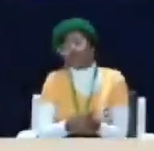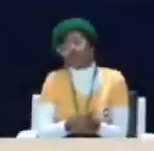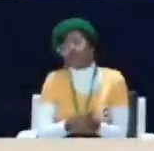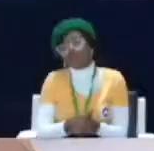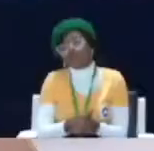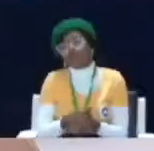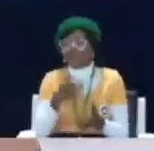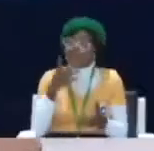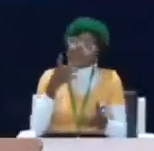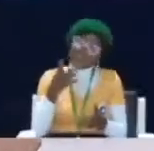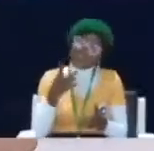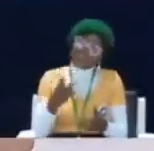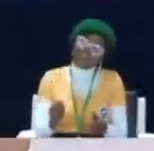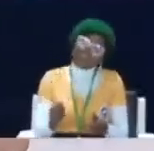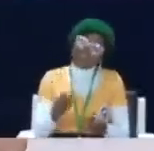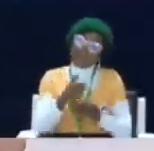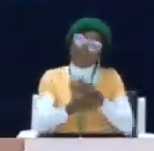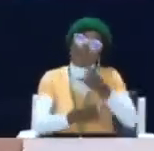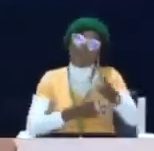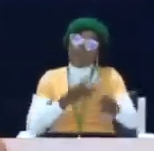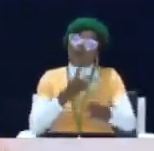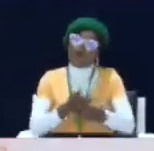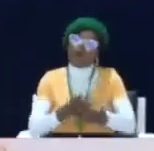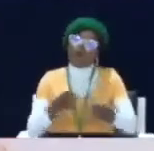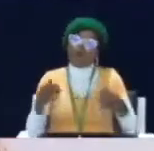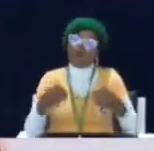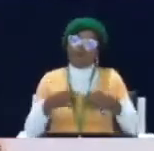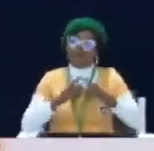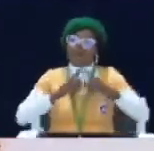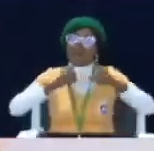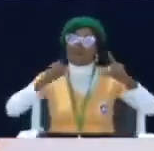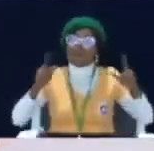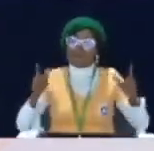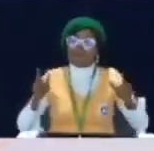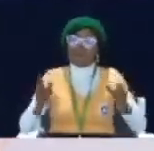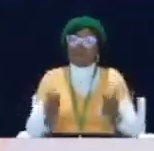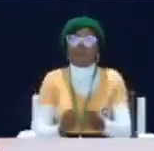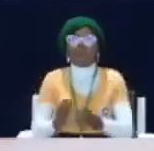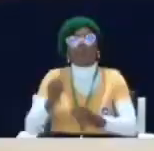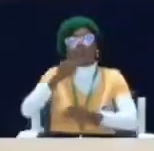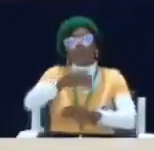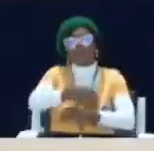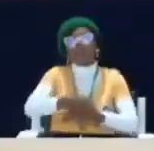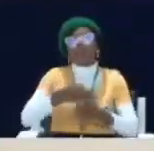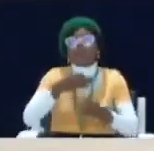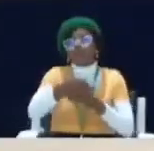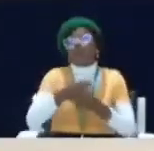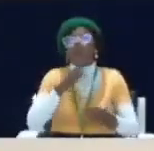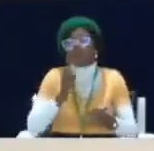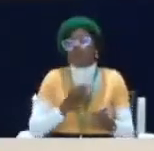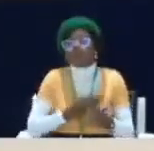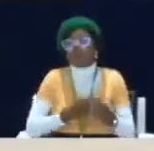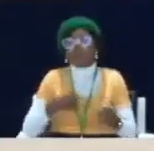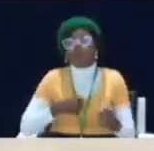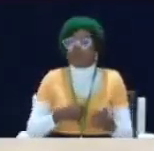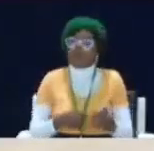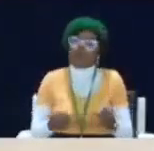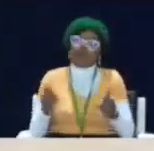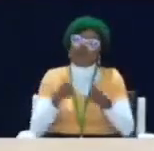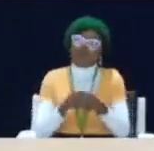the world has expanded and keeps expanding beyond us. We are so few in this